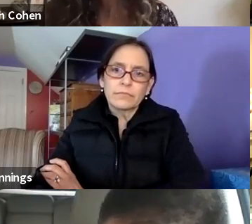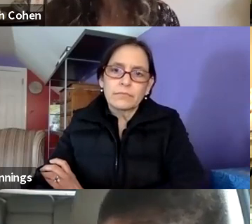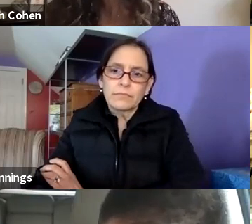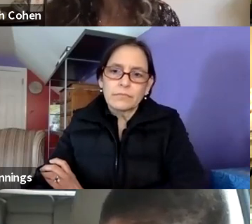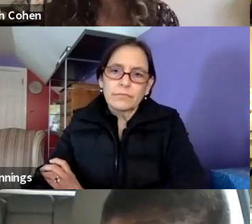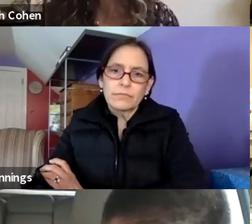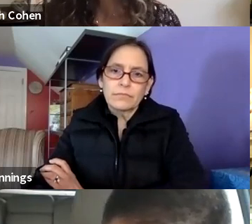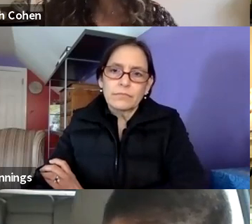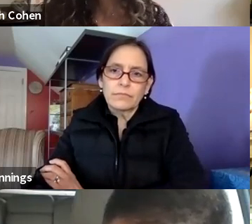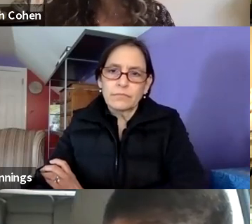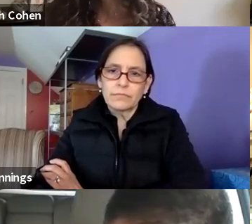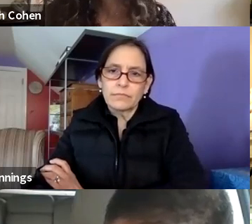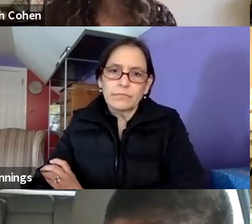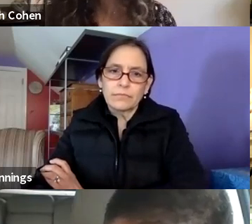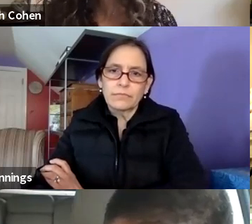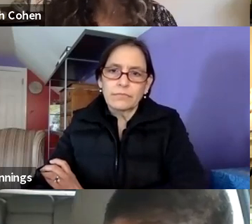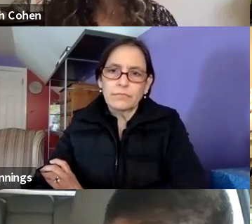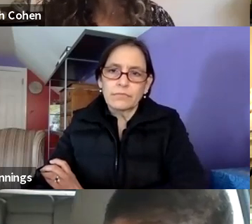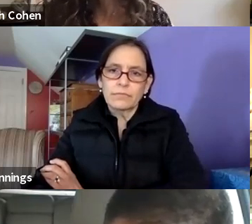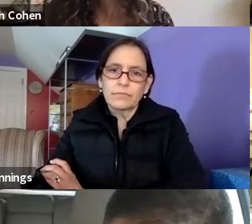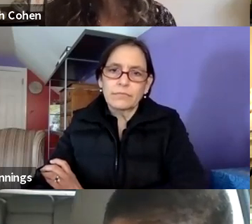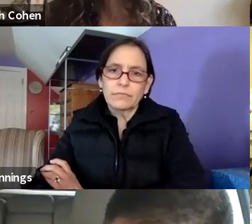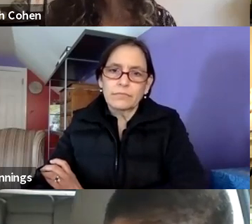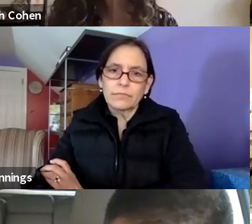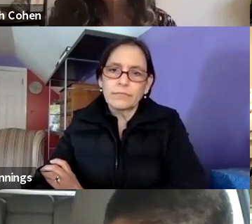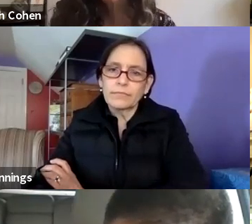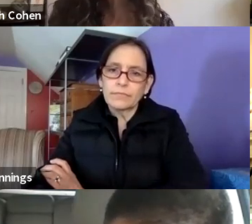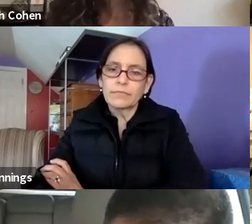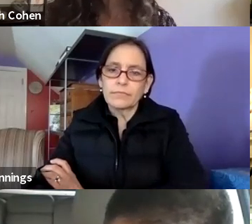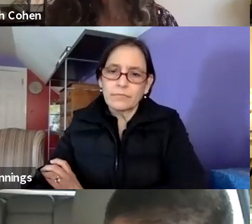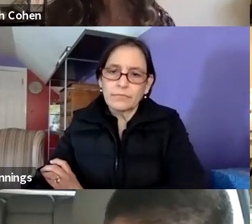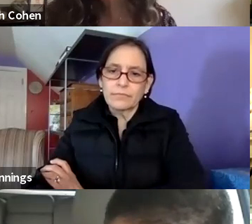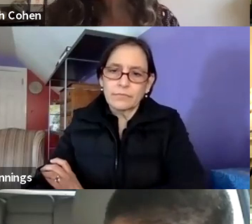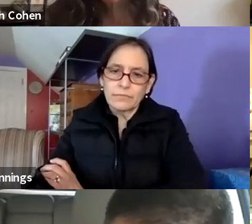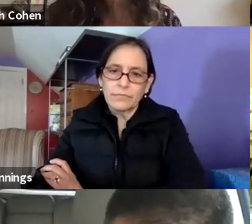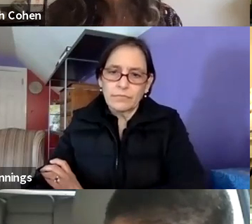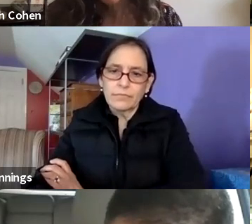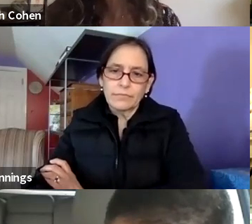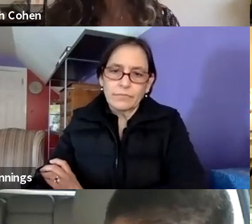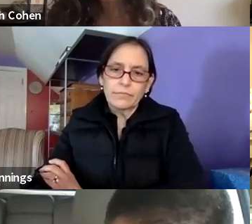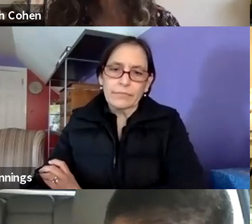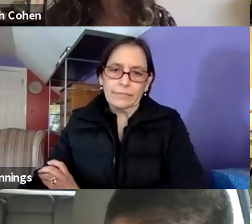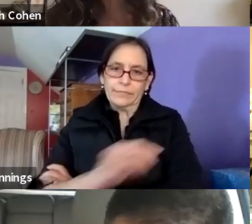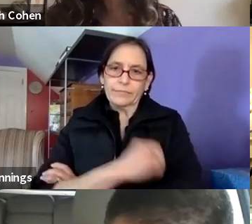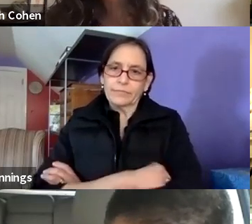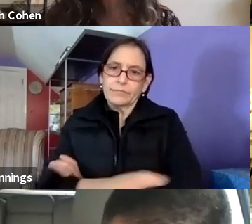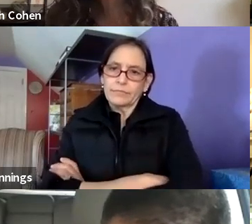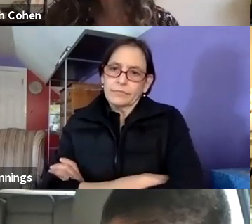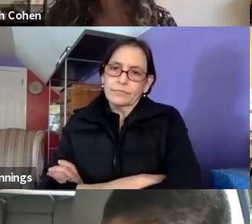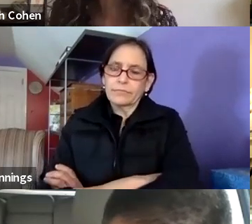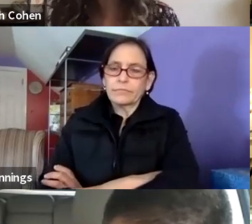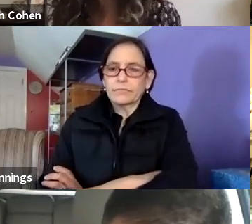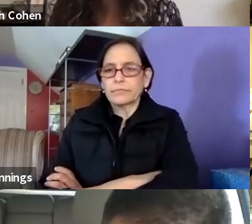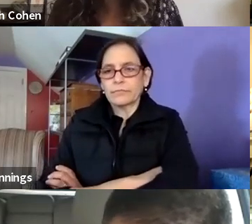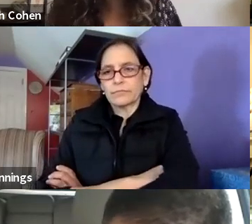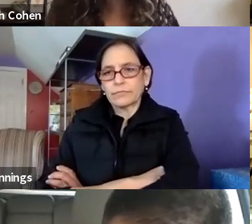though having these conversations and engaging in the dialogue allows us to get there. We might not get there right away. As we were talking about last week, you might hear